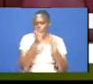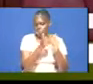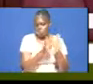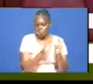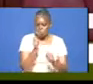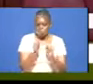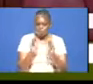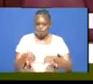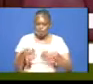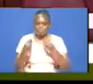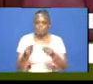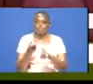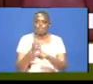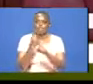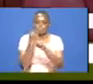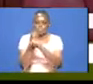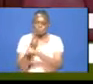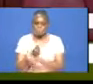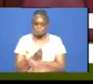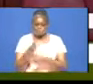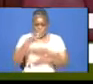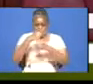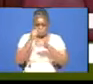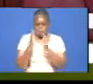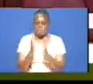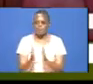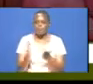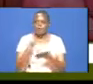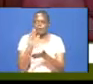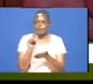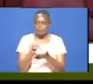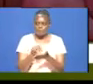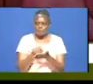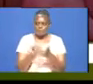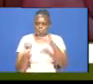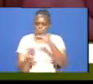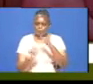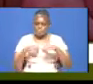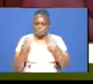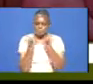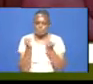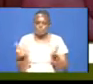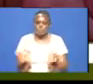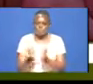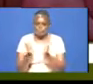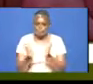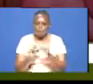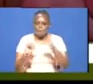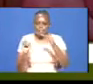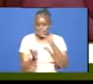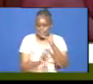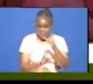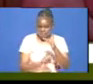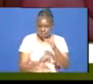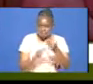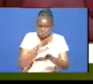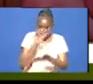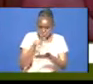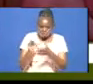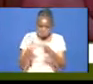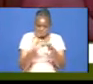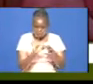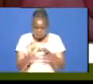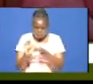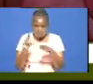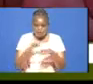given from various stakeholders, including the Ministry of Social Welfare, the Ministry of Interior and Coordination of